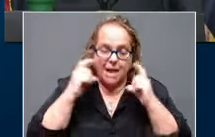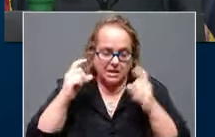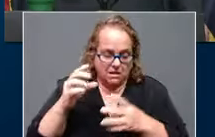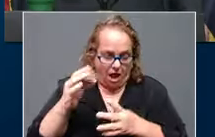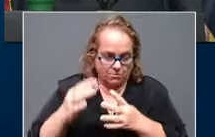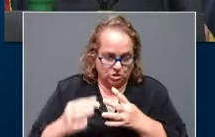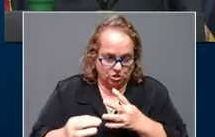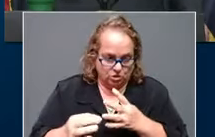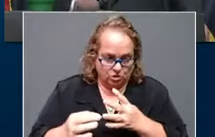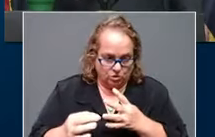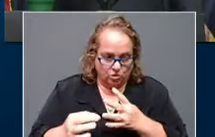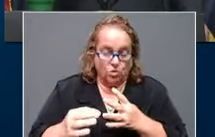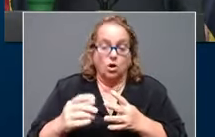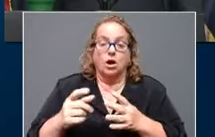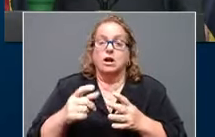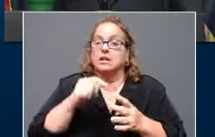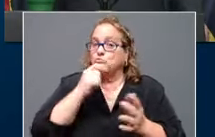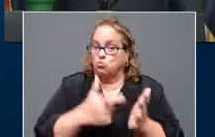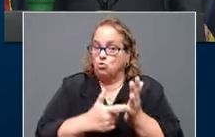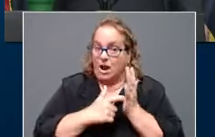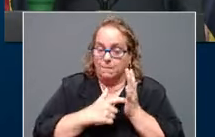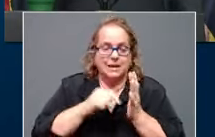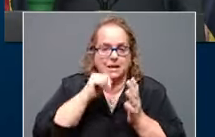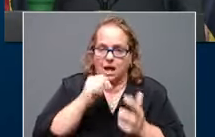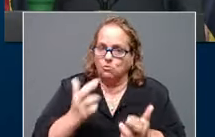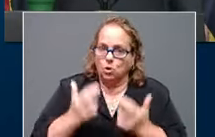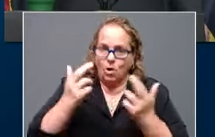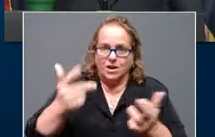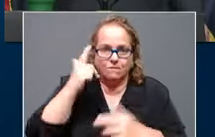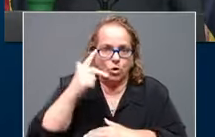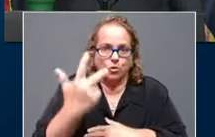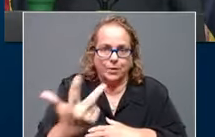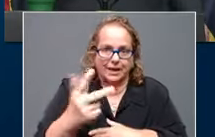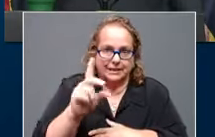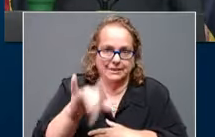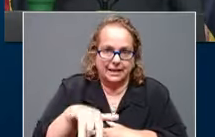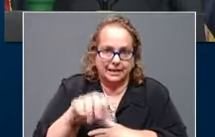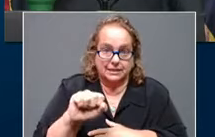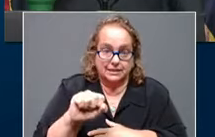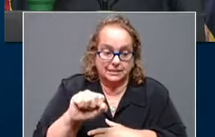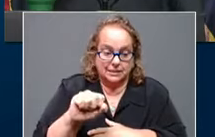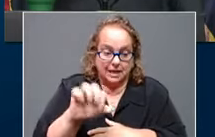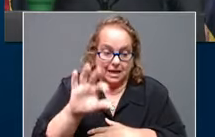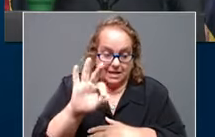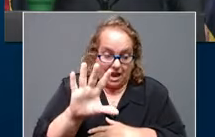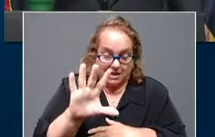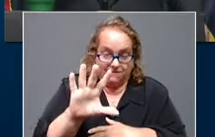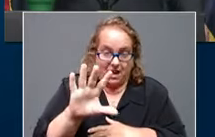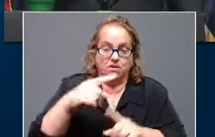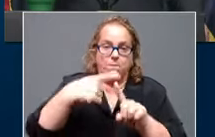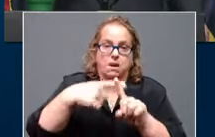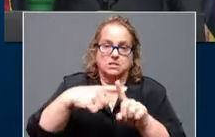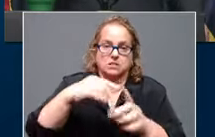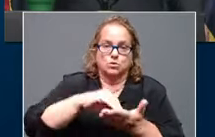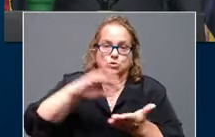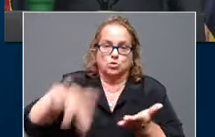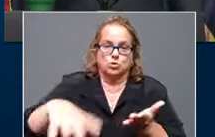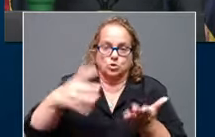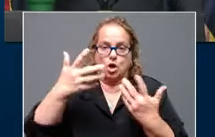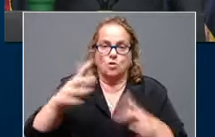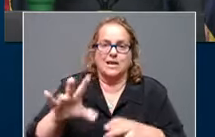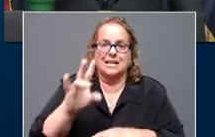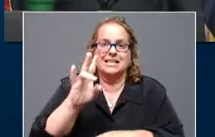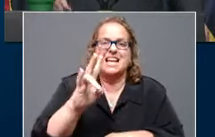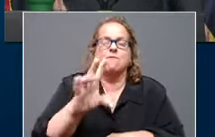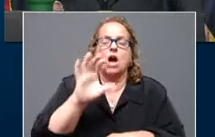days. We cannot keep our kids in school if we are unwilling to put